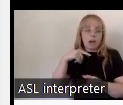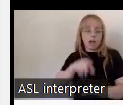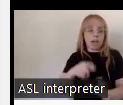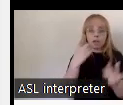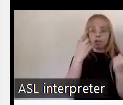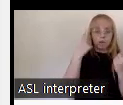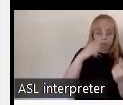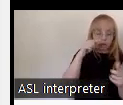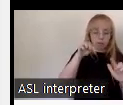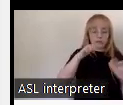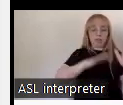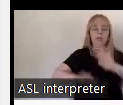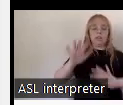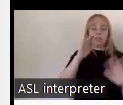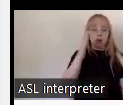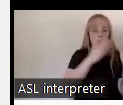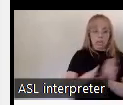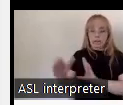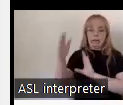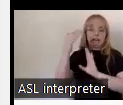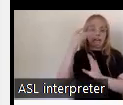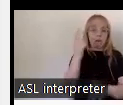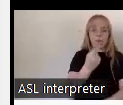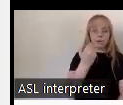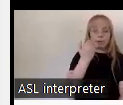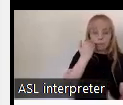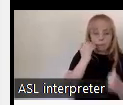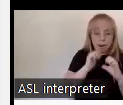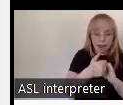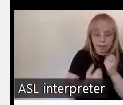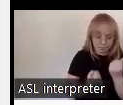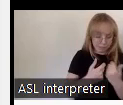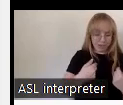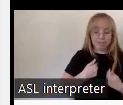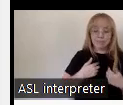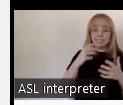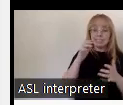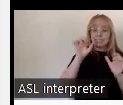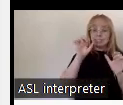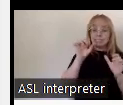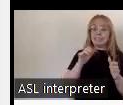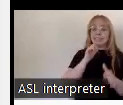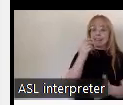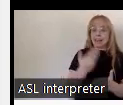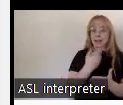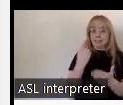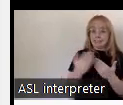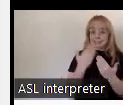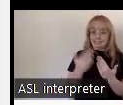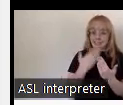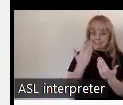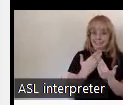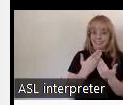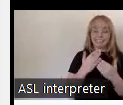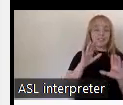benefits are organized, and always know how those benefits are supporting you in your best life. So one of the